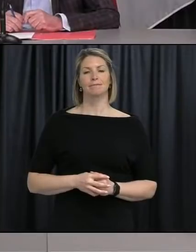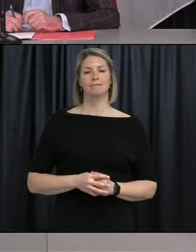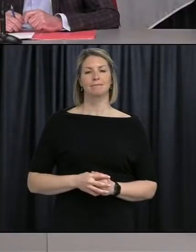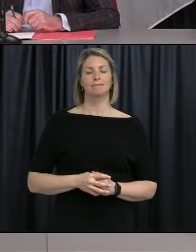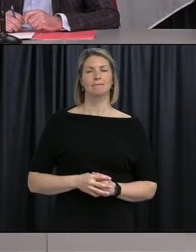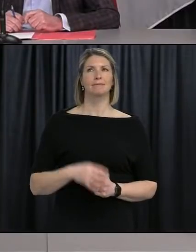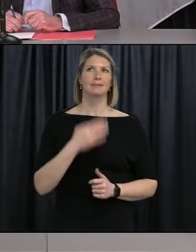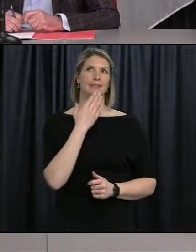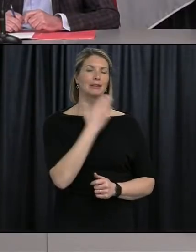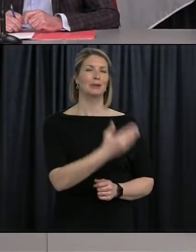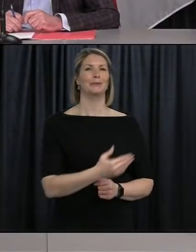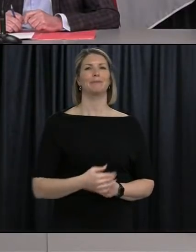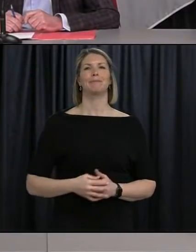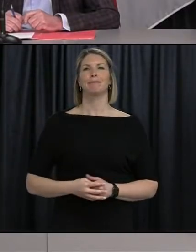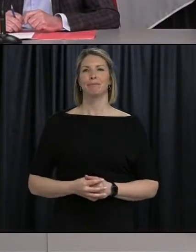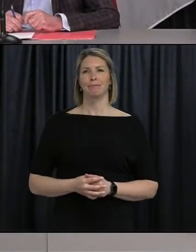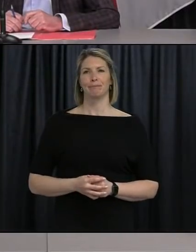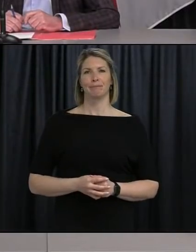Thank you.